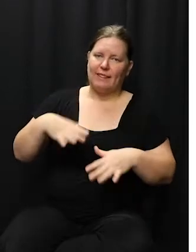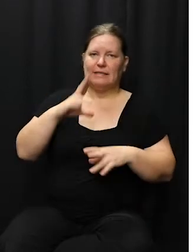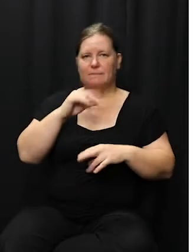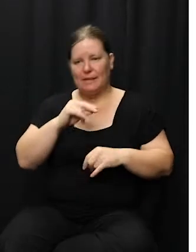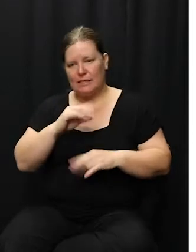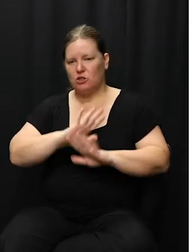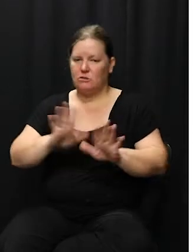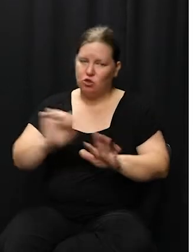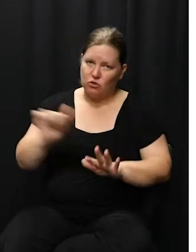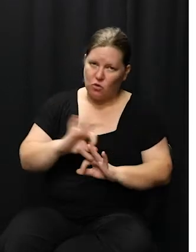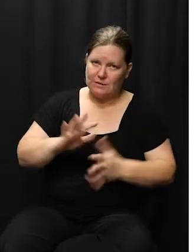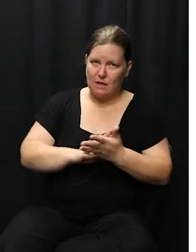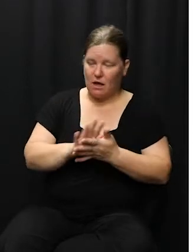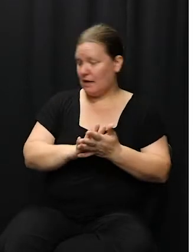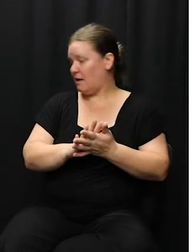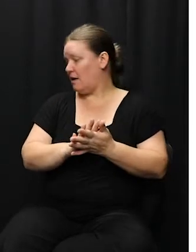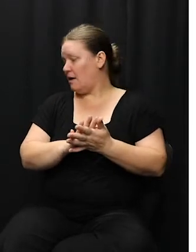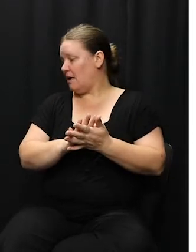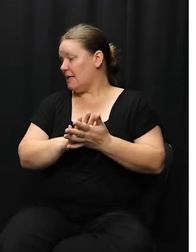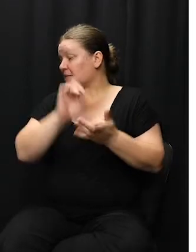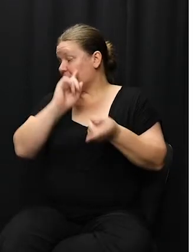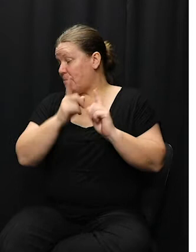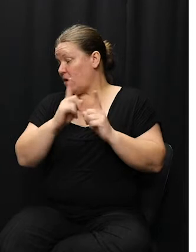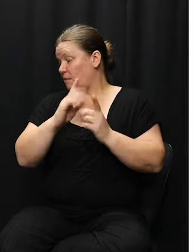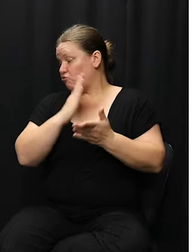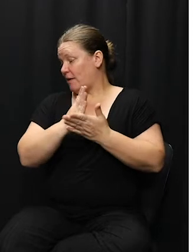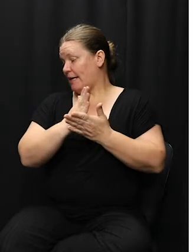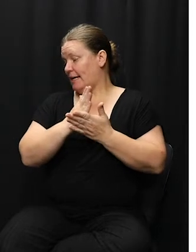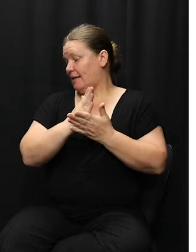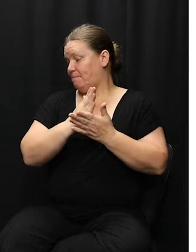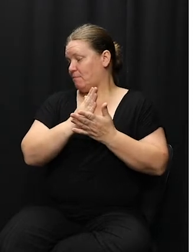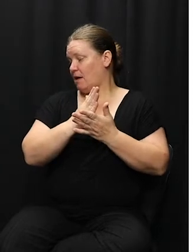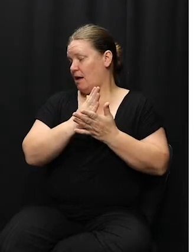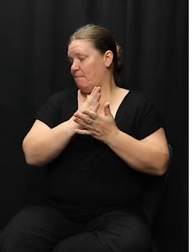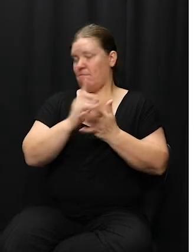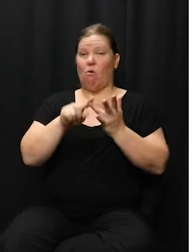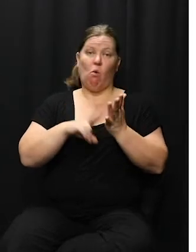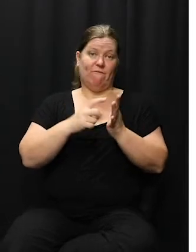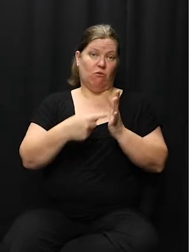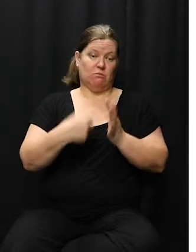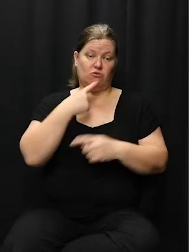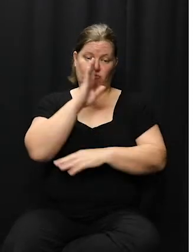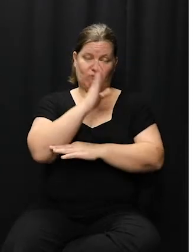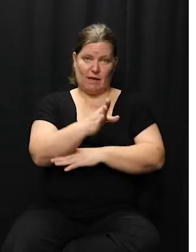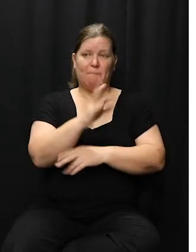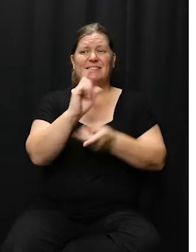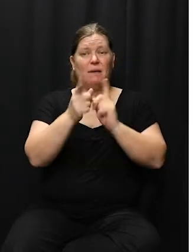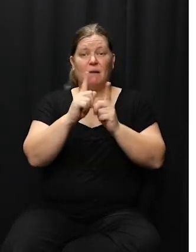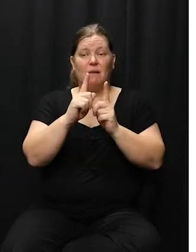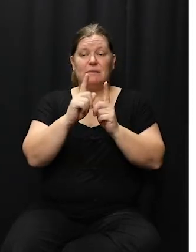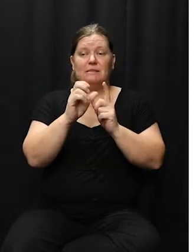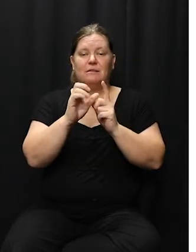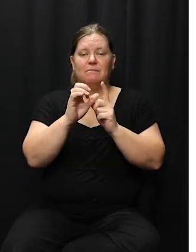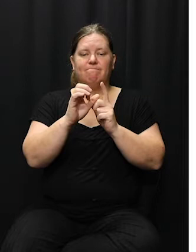misinformation about signing with the child. It will hurt their speech and you shouldn't do it. And sometimes really it's overt, they straight out say